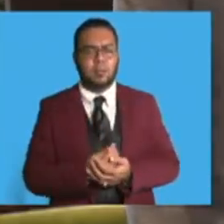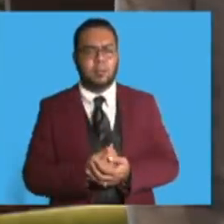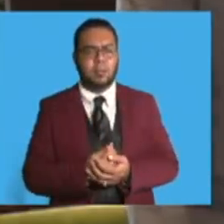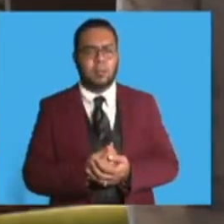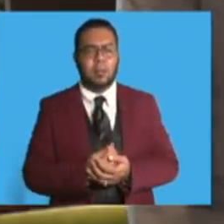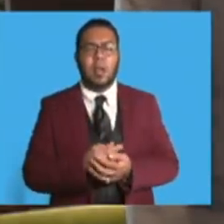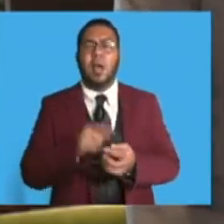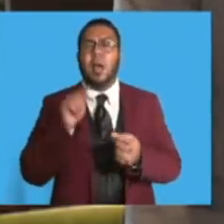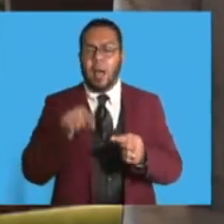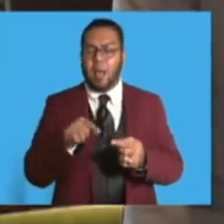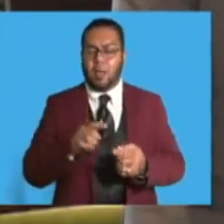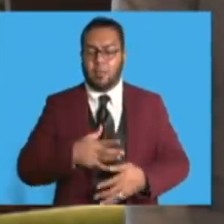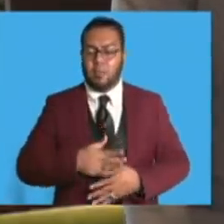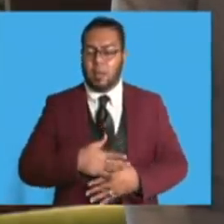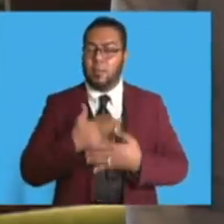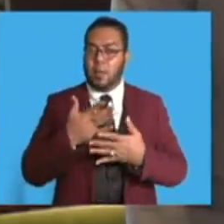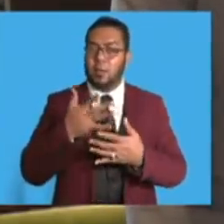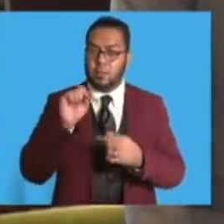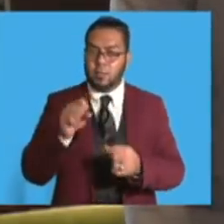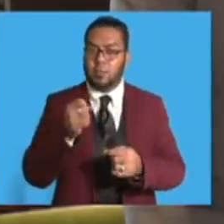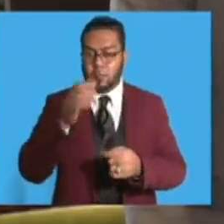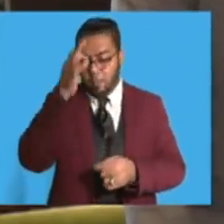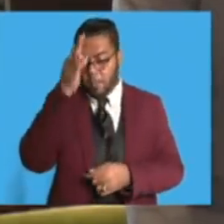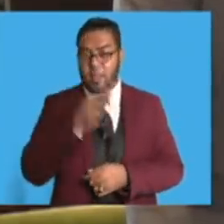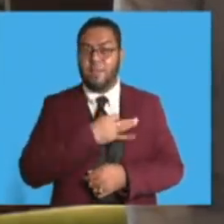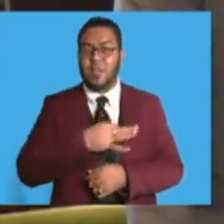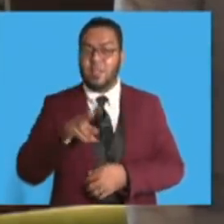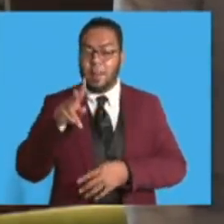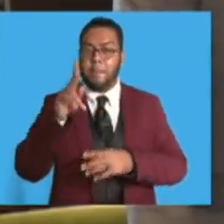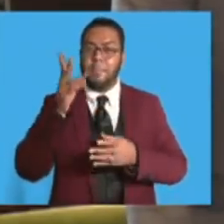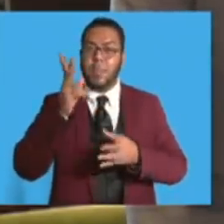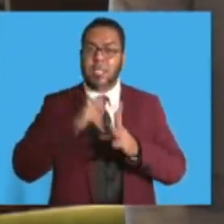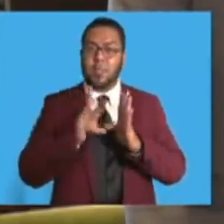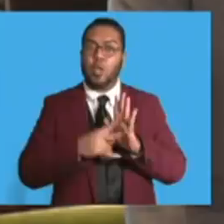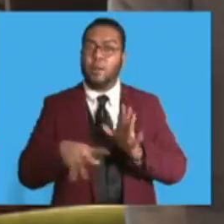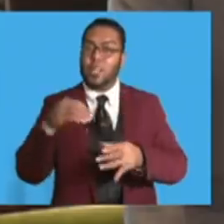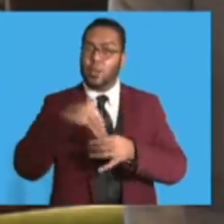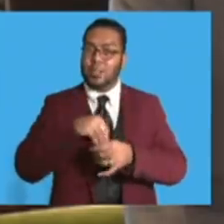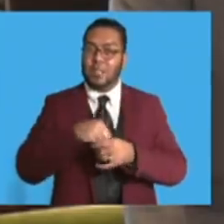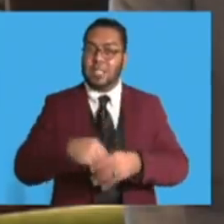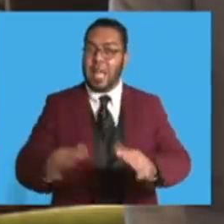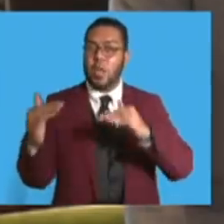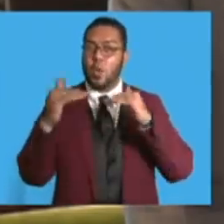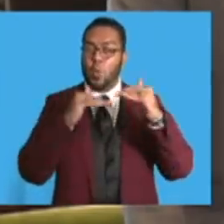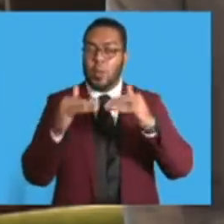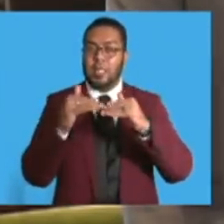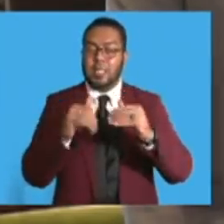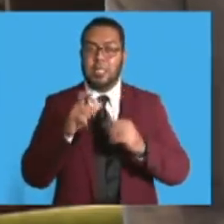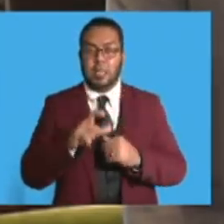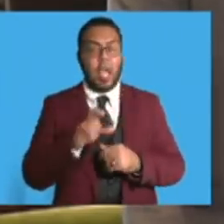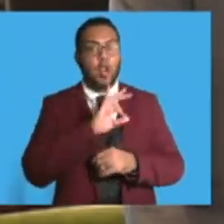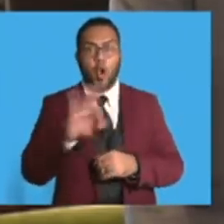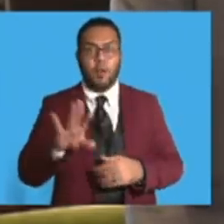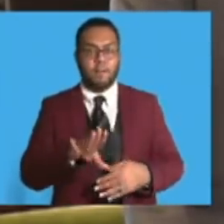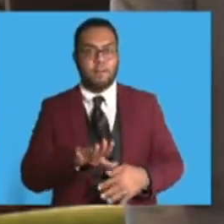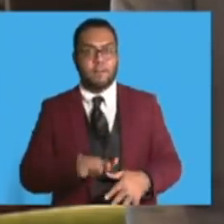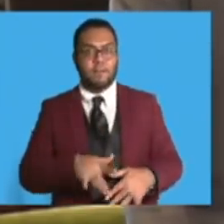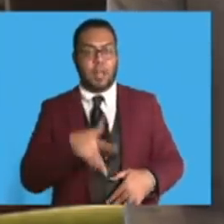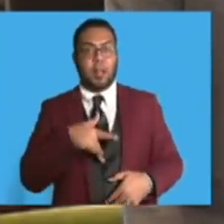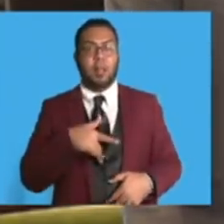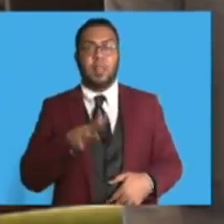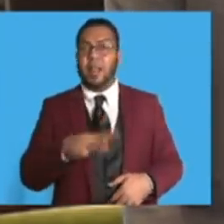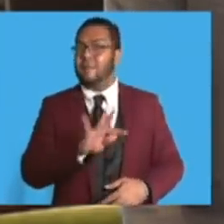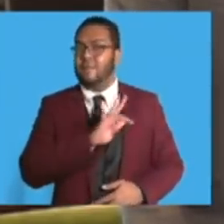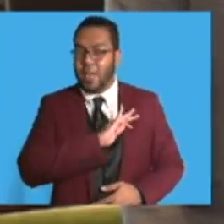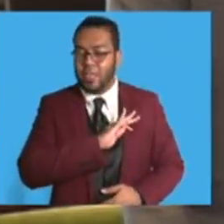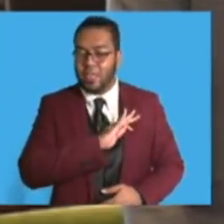I admire her fortitude, her belief in the principles of inclusiveness and equal citizenry, and not feeling that her